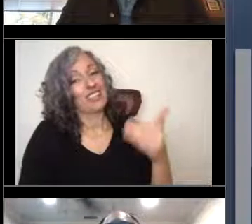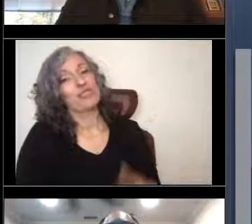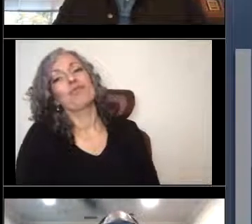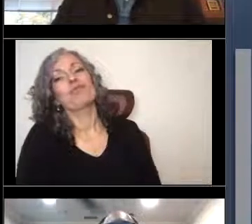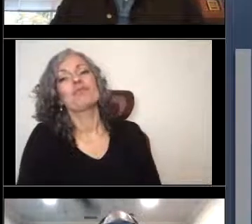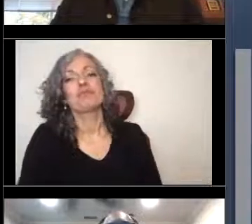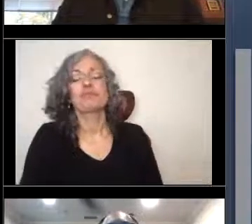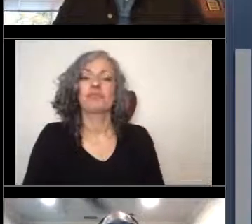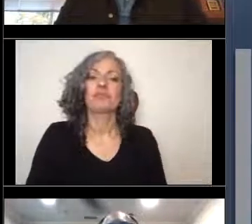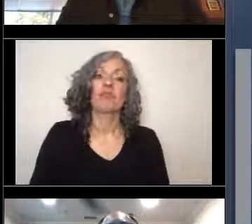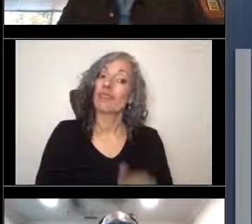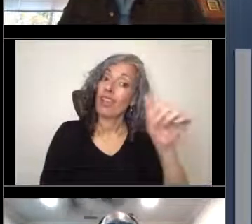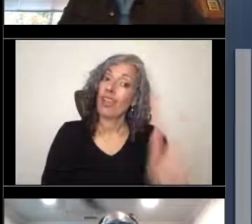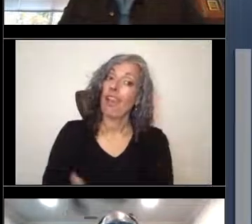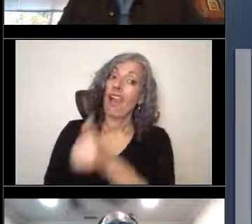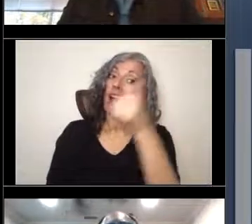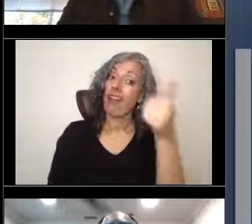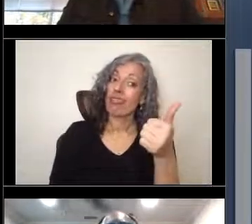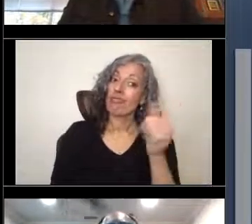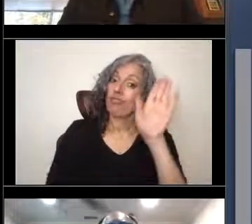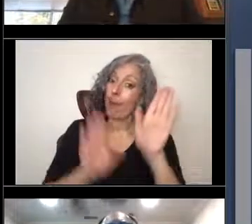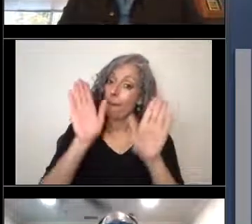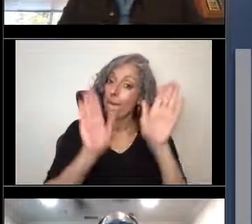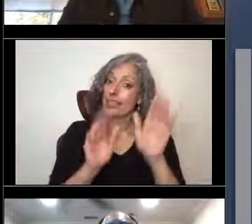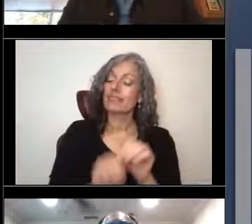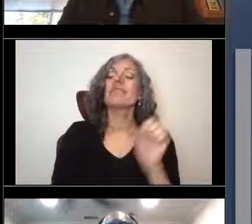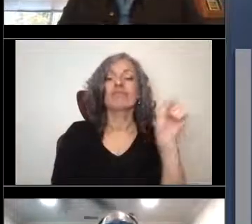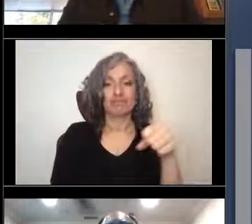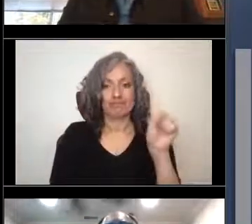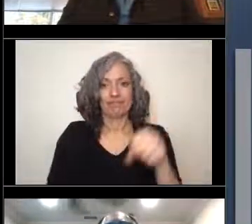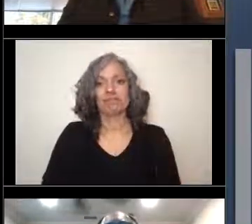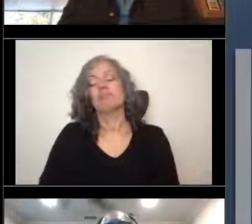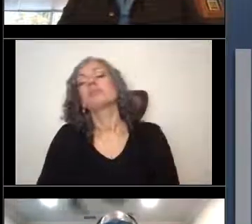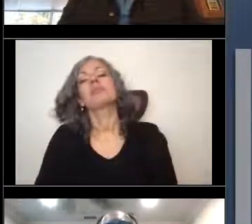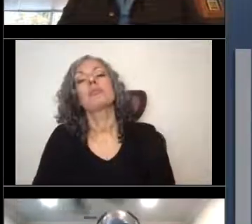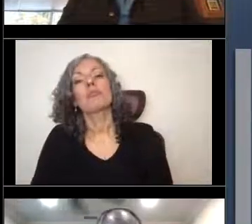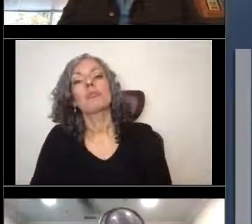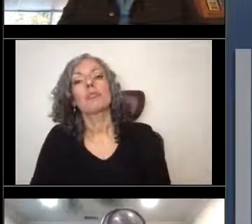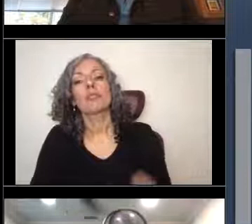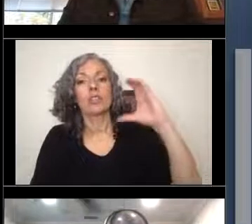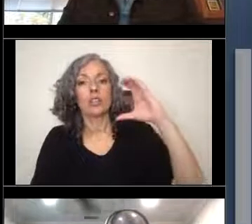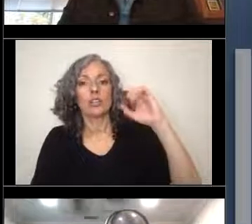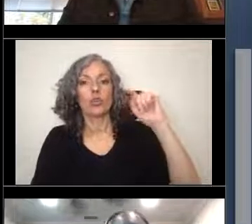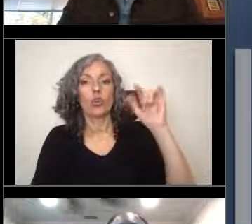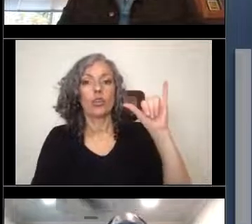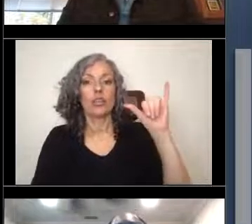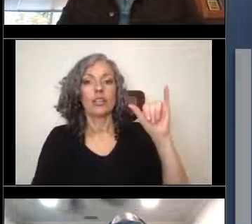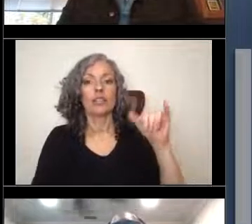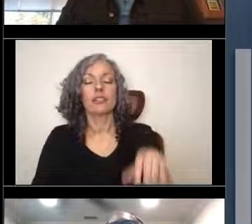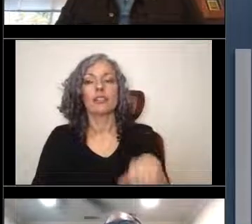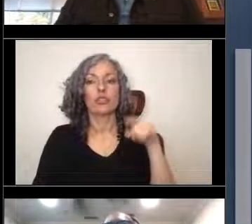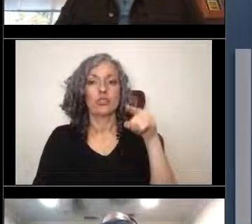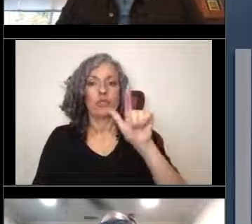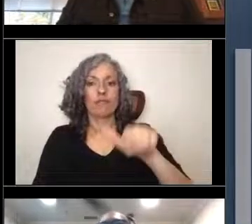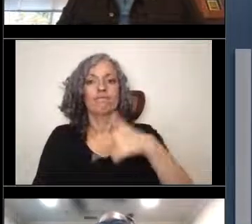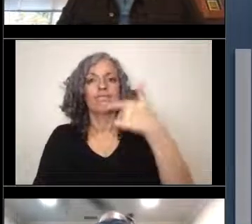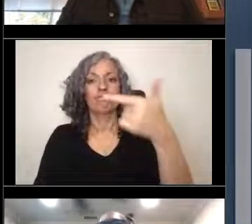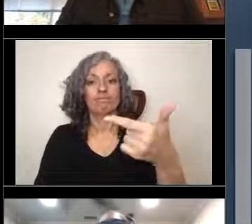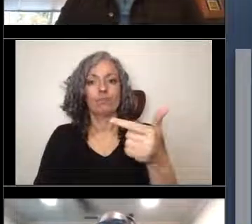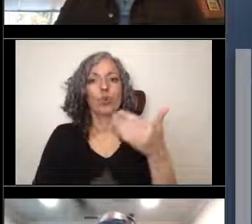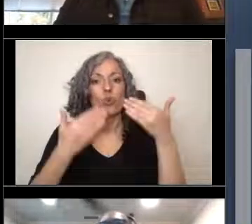Do we have any other public comment? Yes, we do. Okay. Up next, we have Cody Roggets. Cody, you're now free to unmute yourself and make a comment.